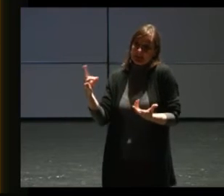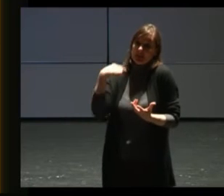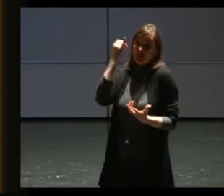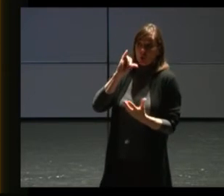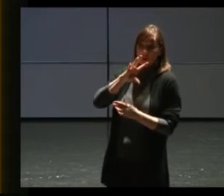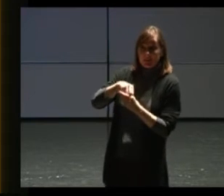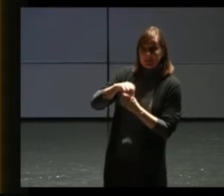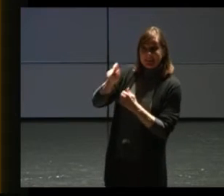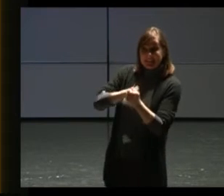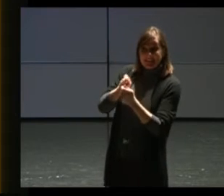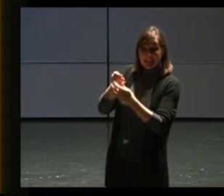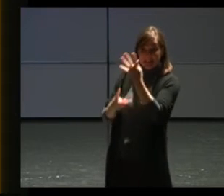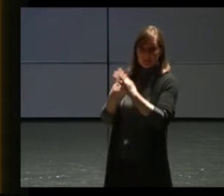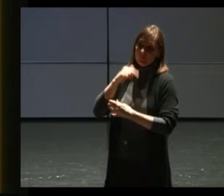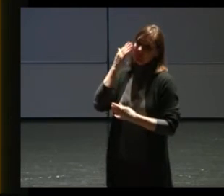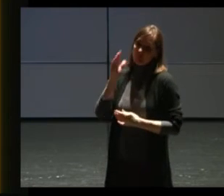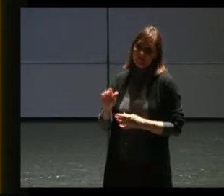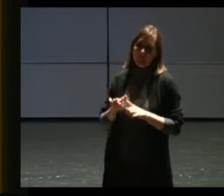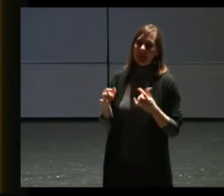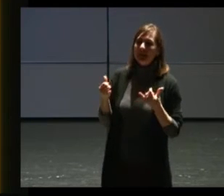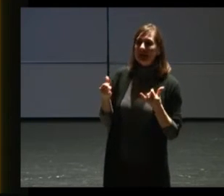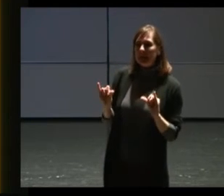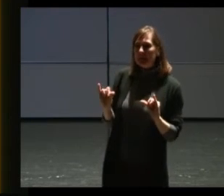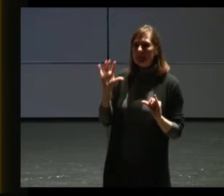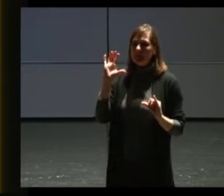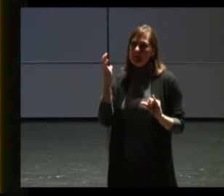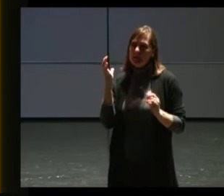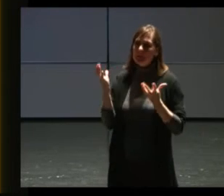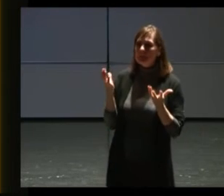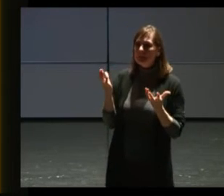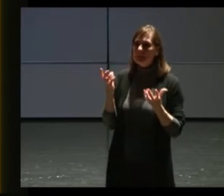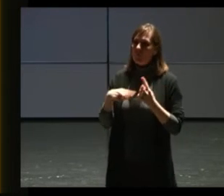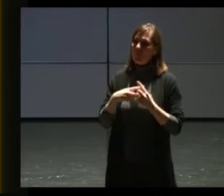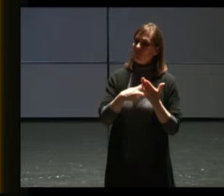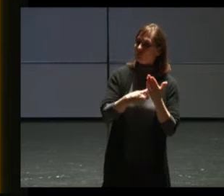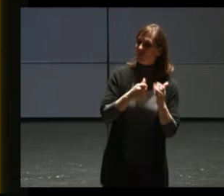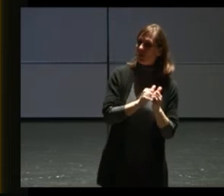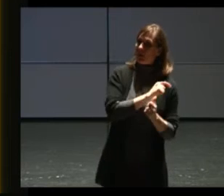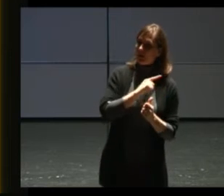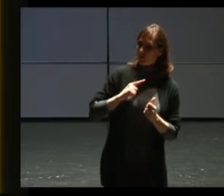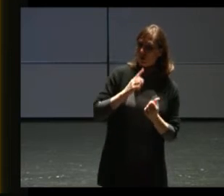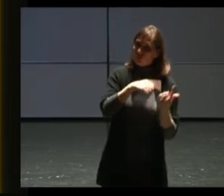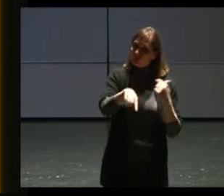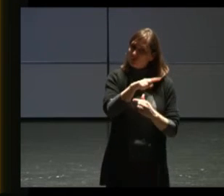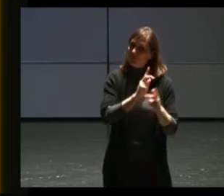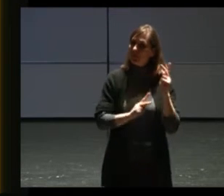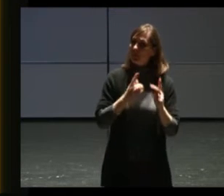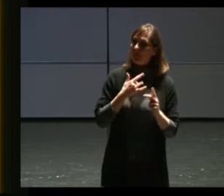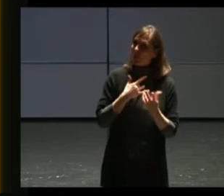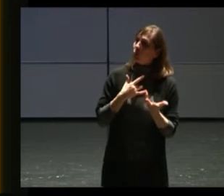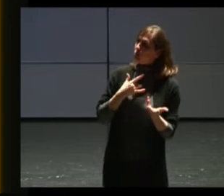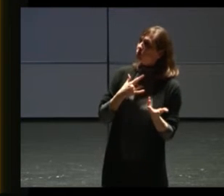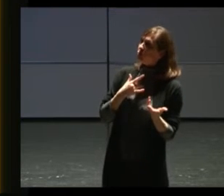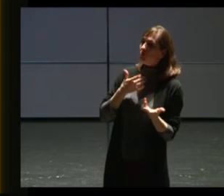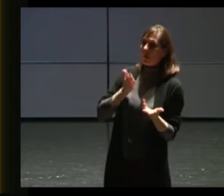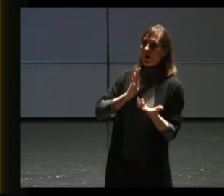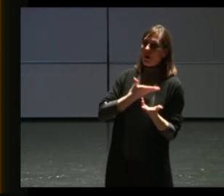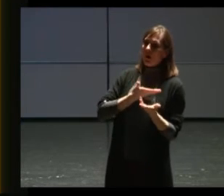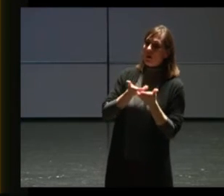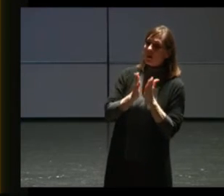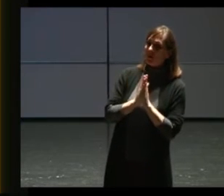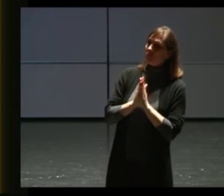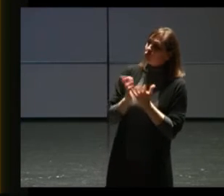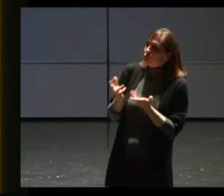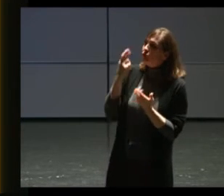contain, but so far there seems to be, from legislative discussion, support. People think the requests are reasonable. As you've